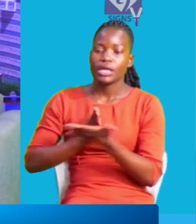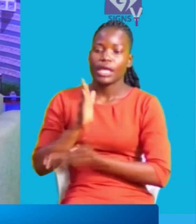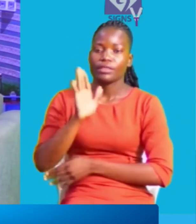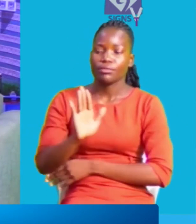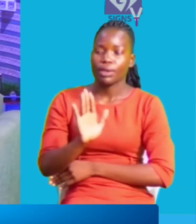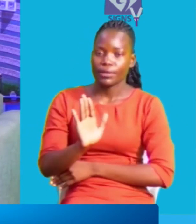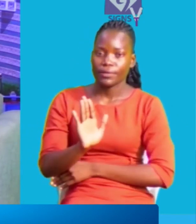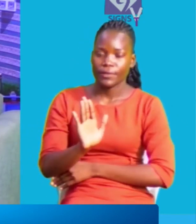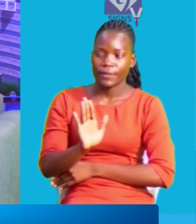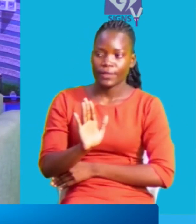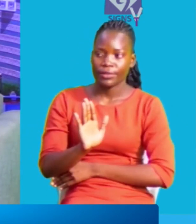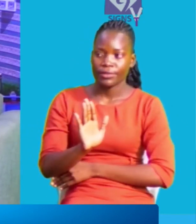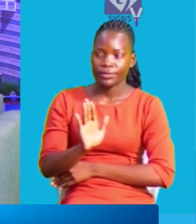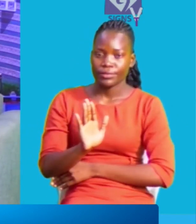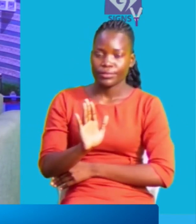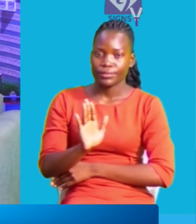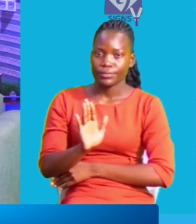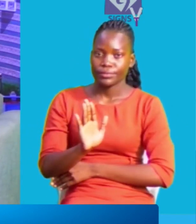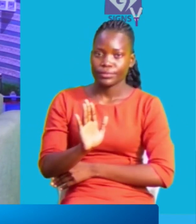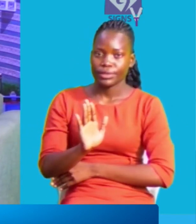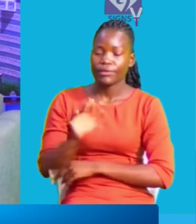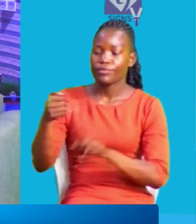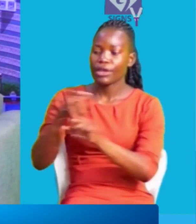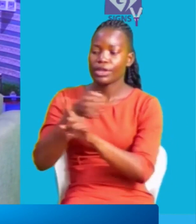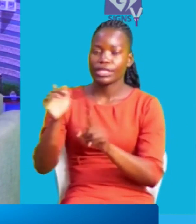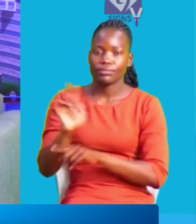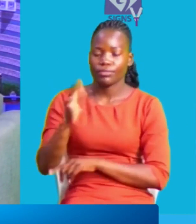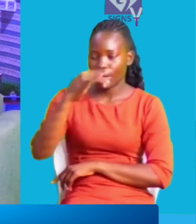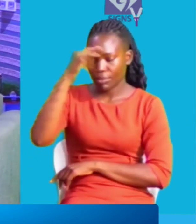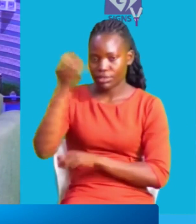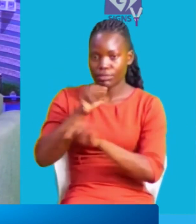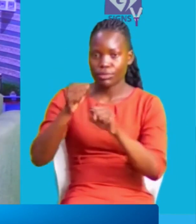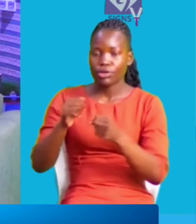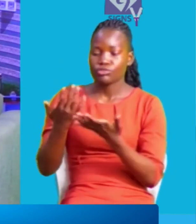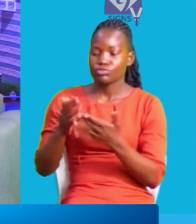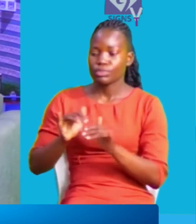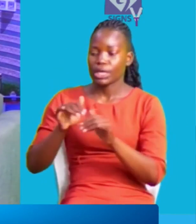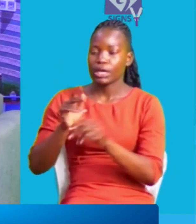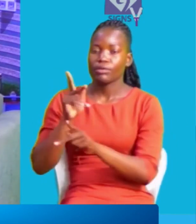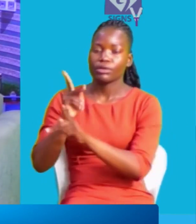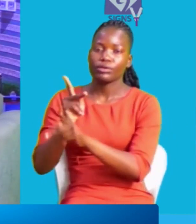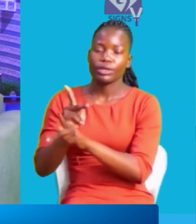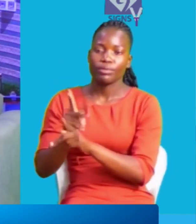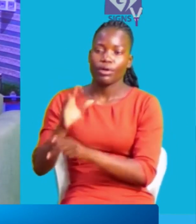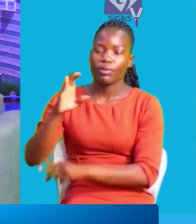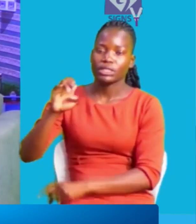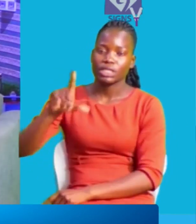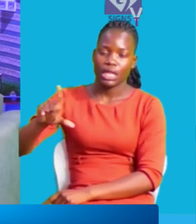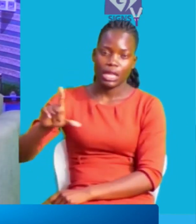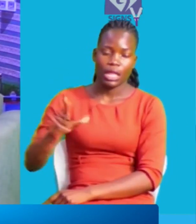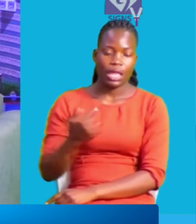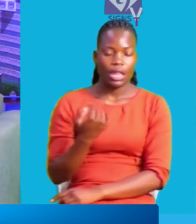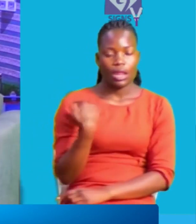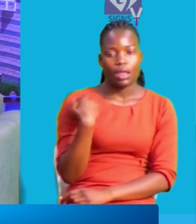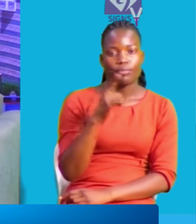his rights kama mshukiwa tena hazifai kuwa violated just because hawezi kumaccommodate in a cell.